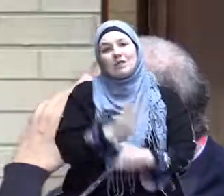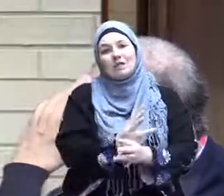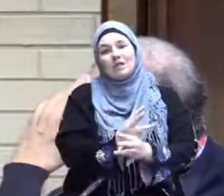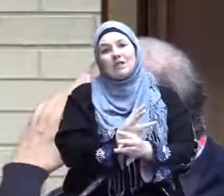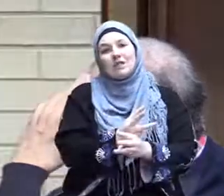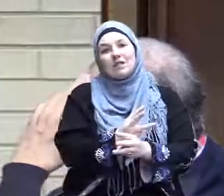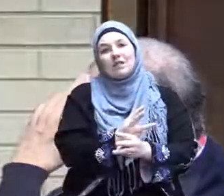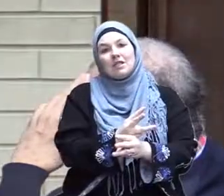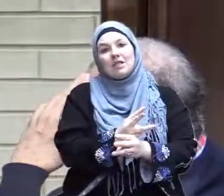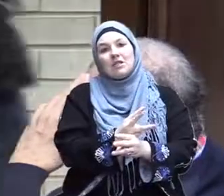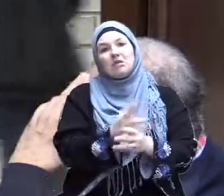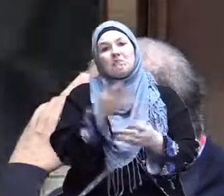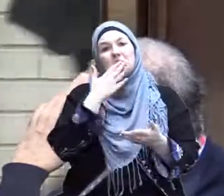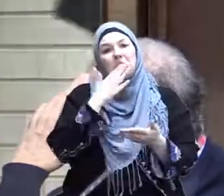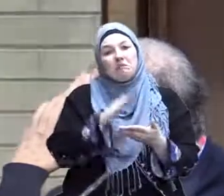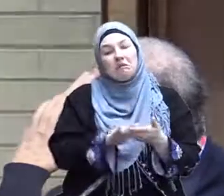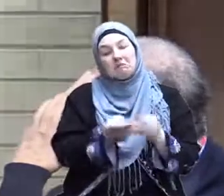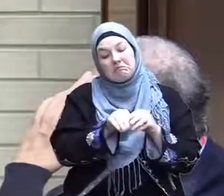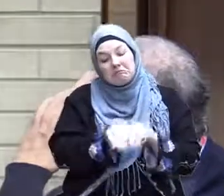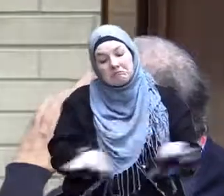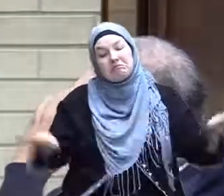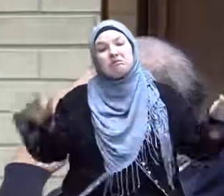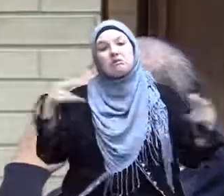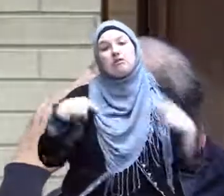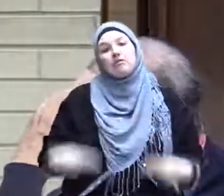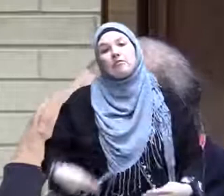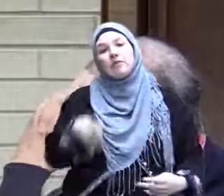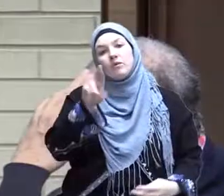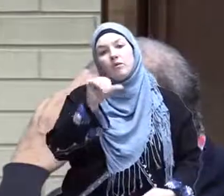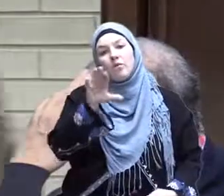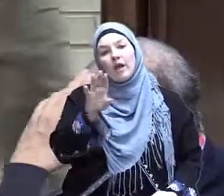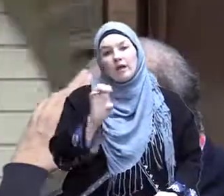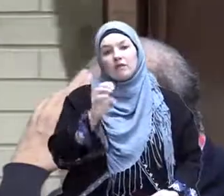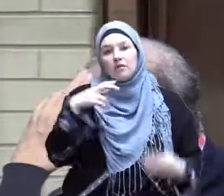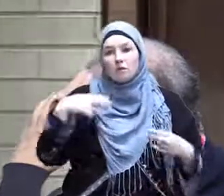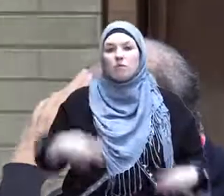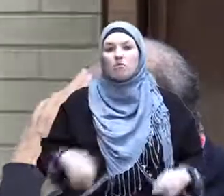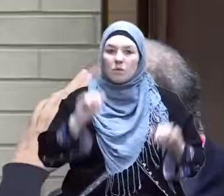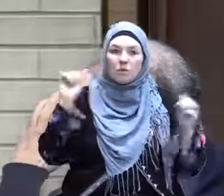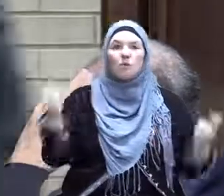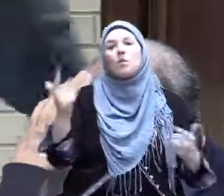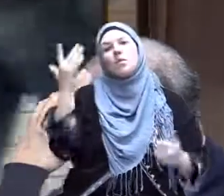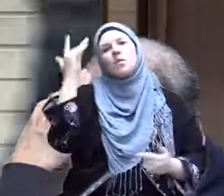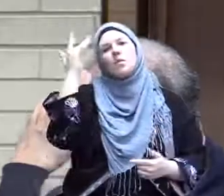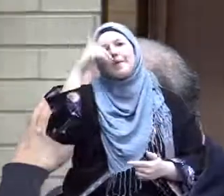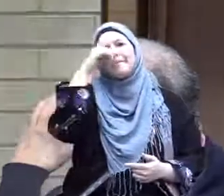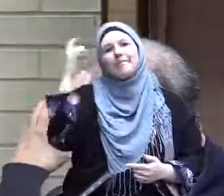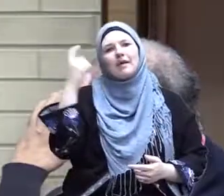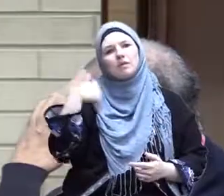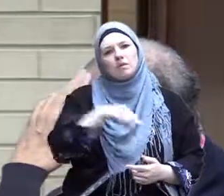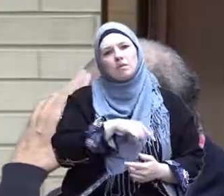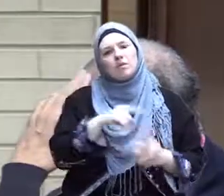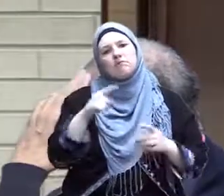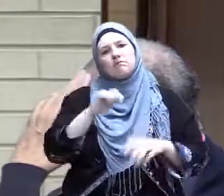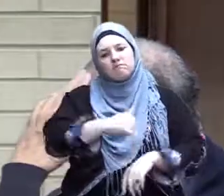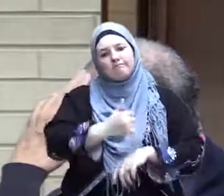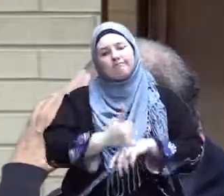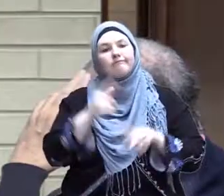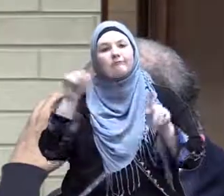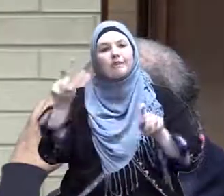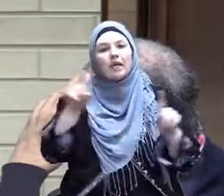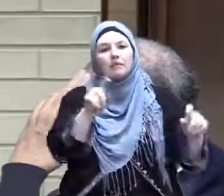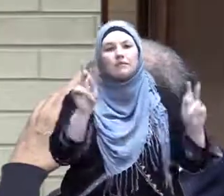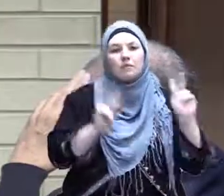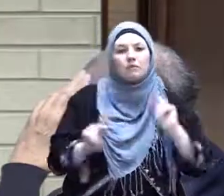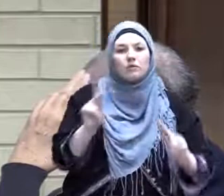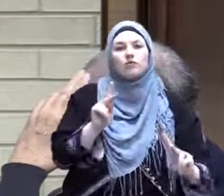the human race. Why? Because we have developed an entrenched sets of people, groups,